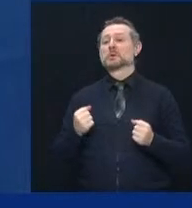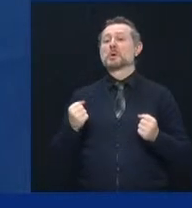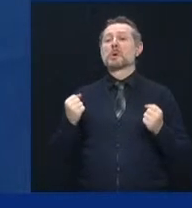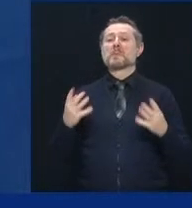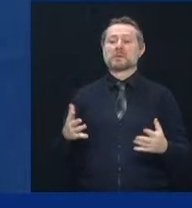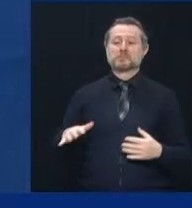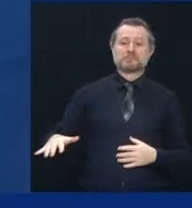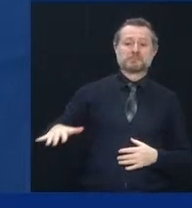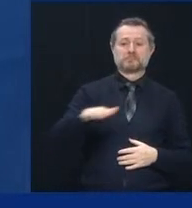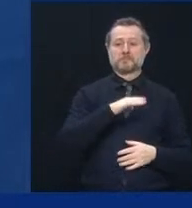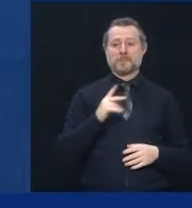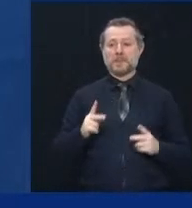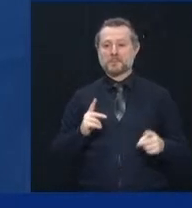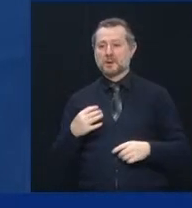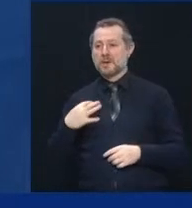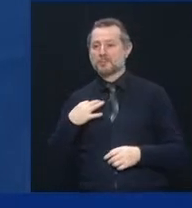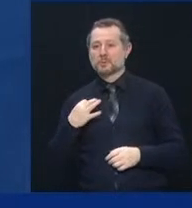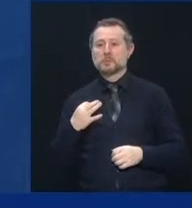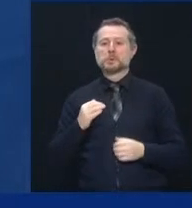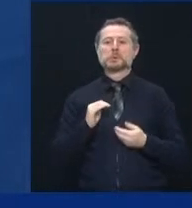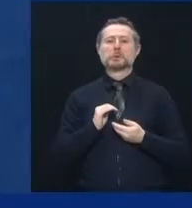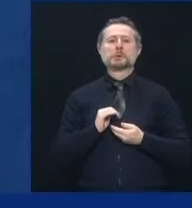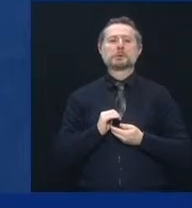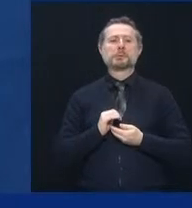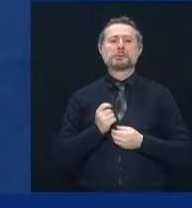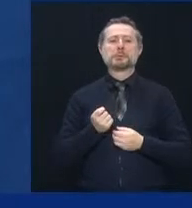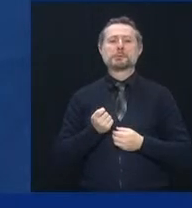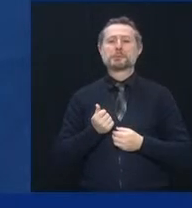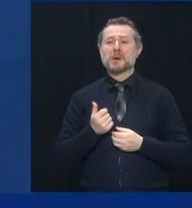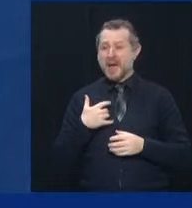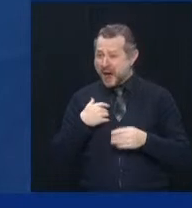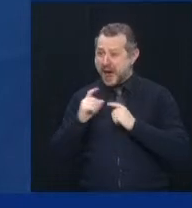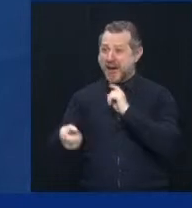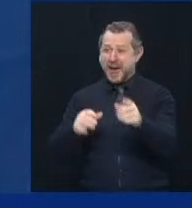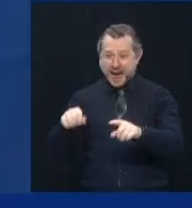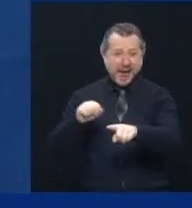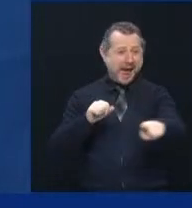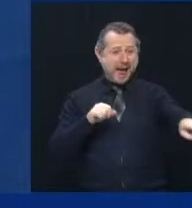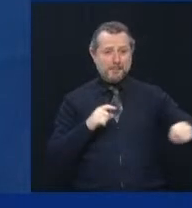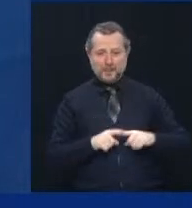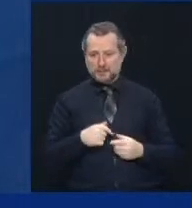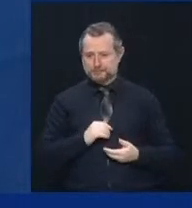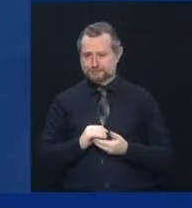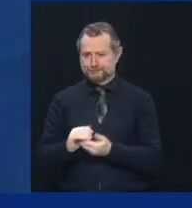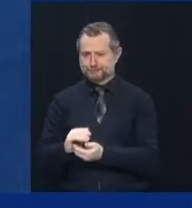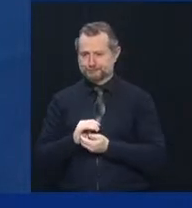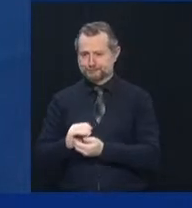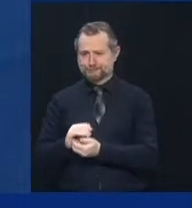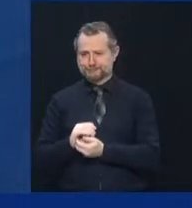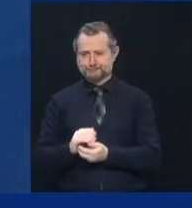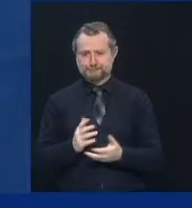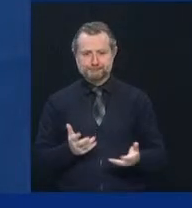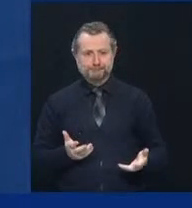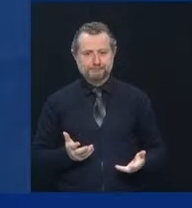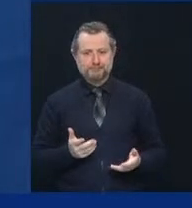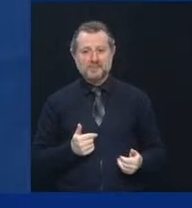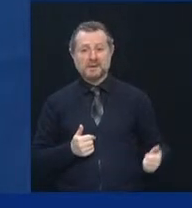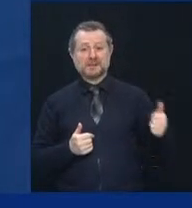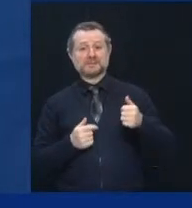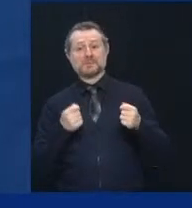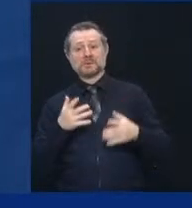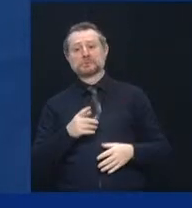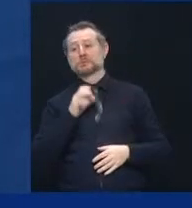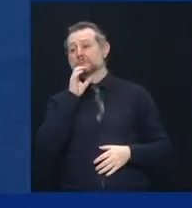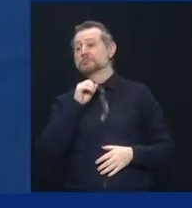little supply. Remember, the prior administration said 65 plus